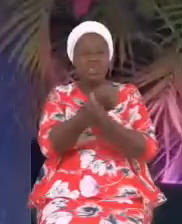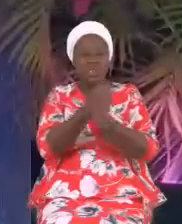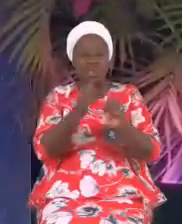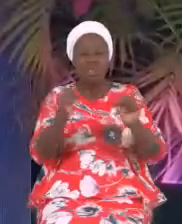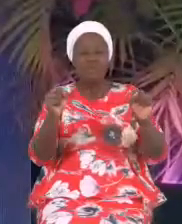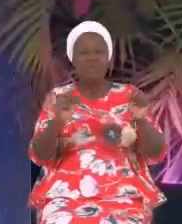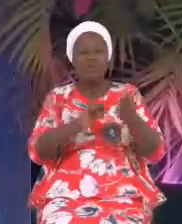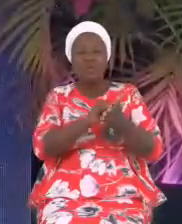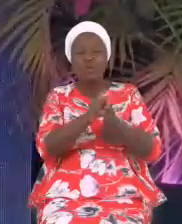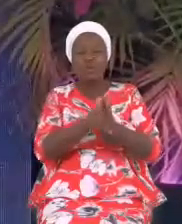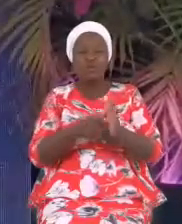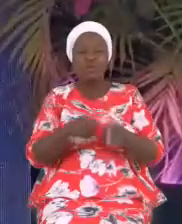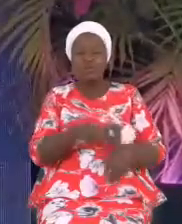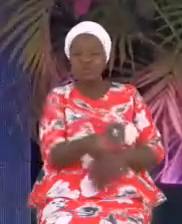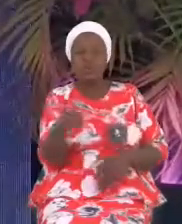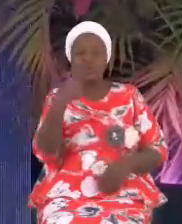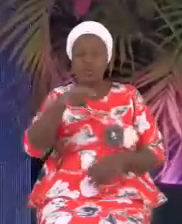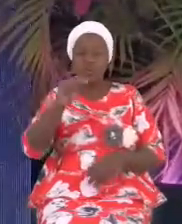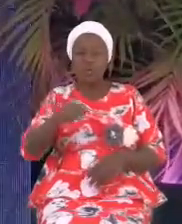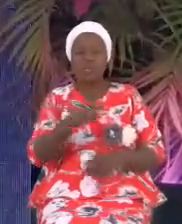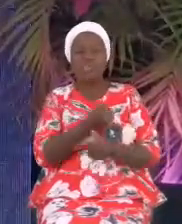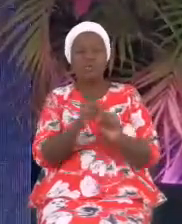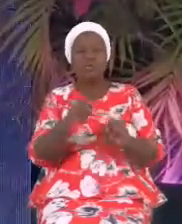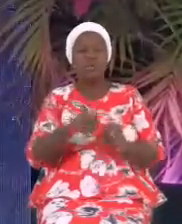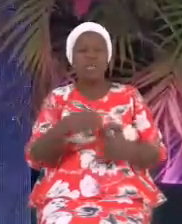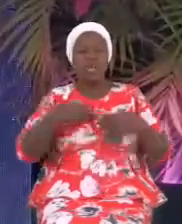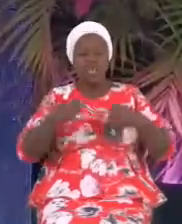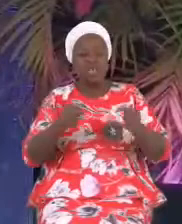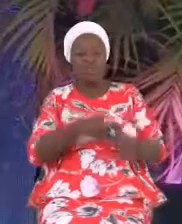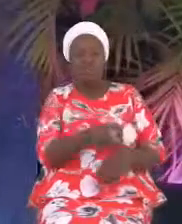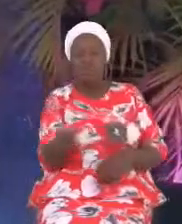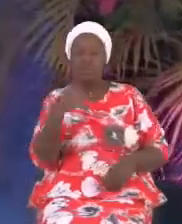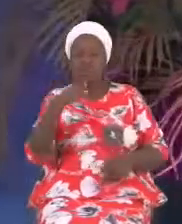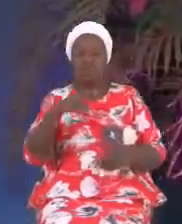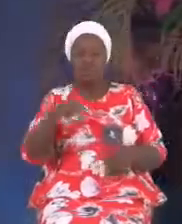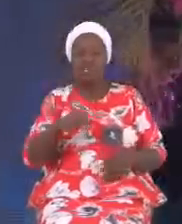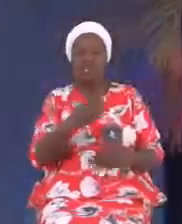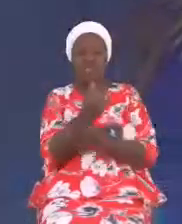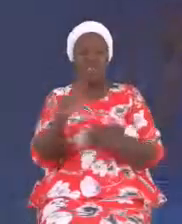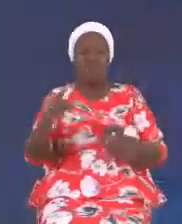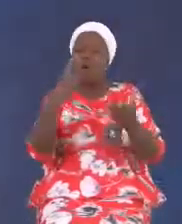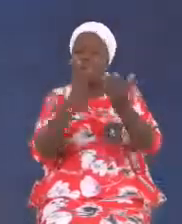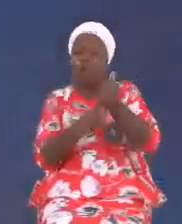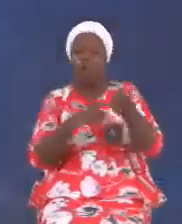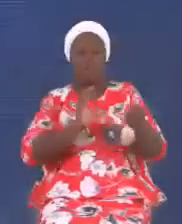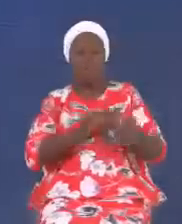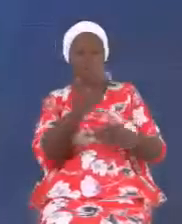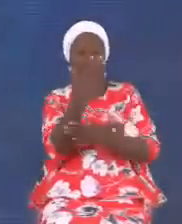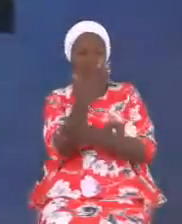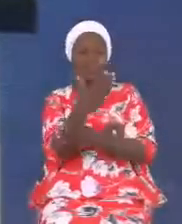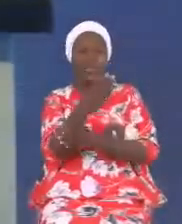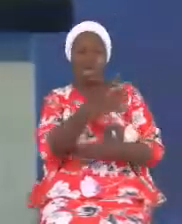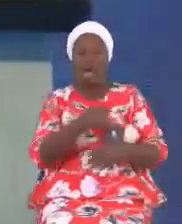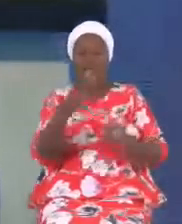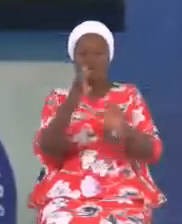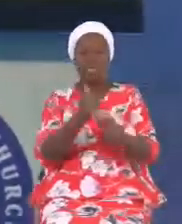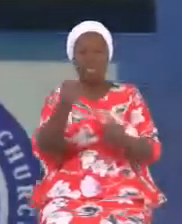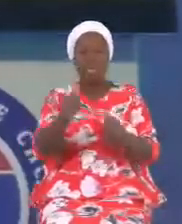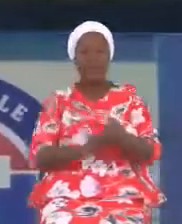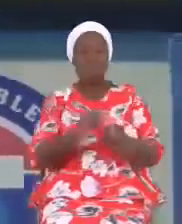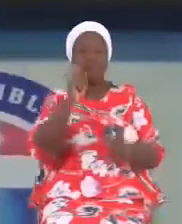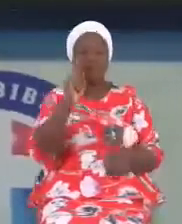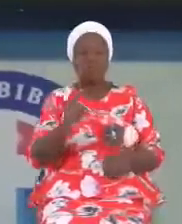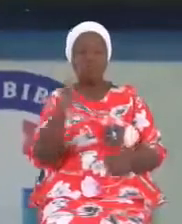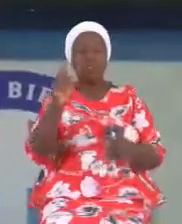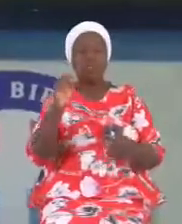salvation. Heal those who need healing. Hold our hand and take everyone to that